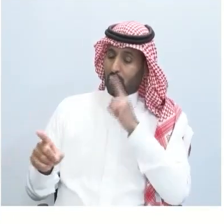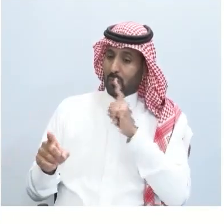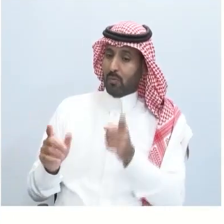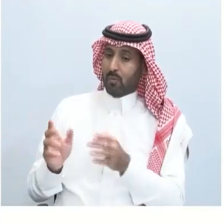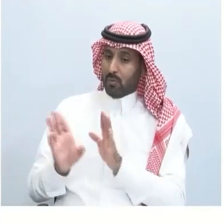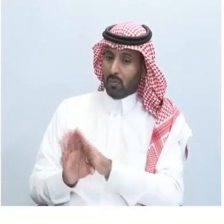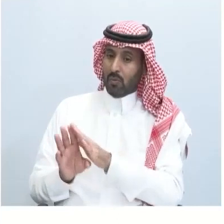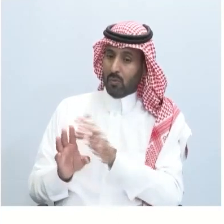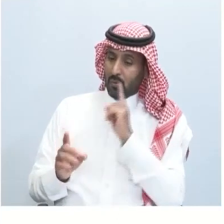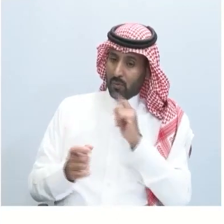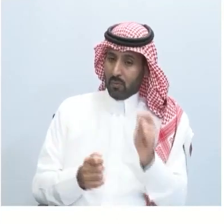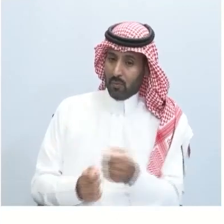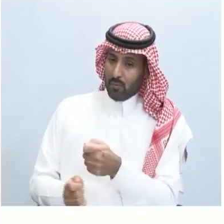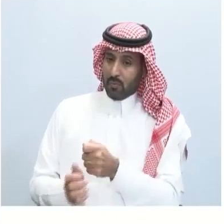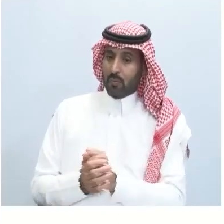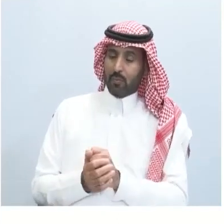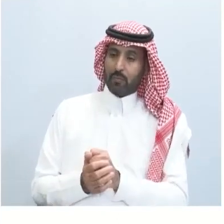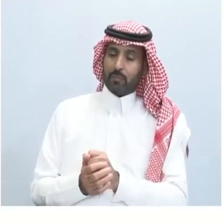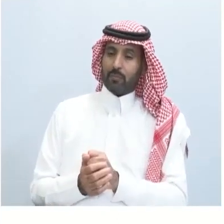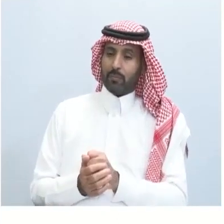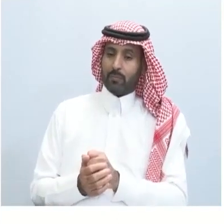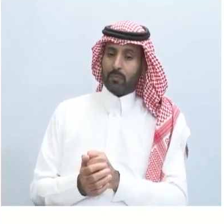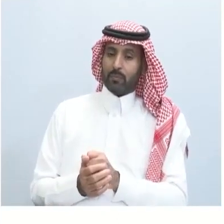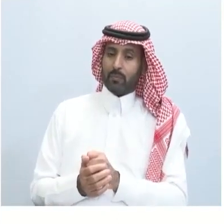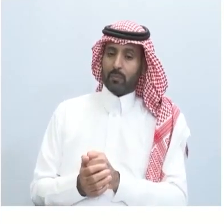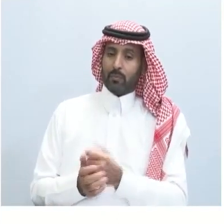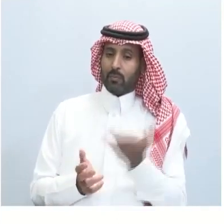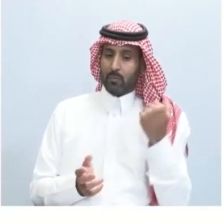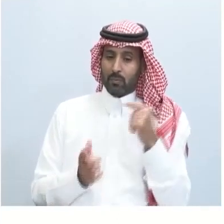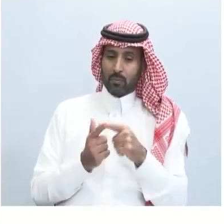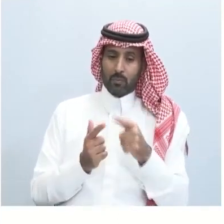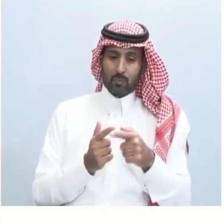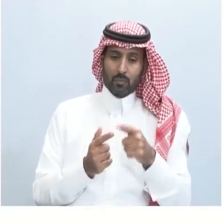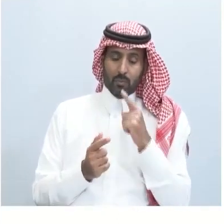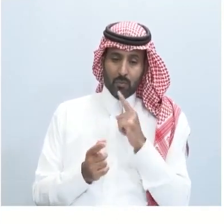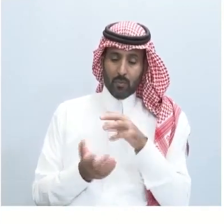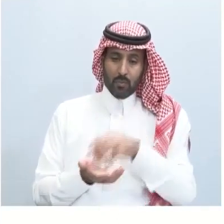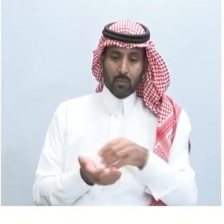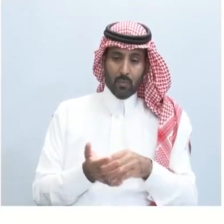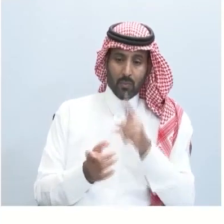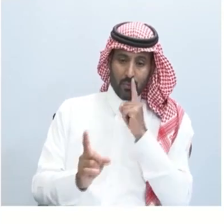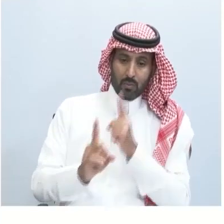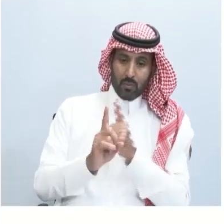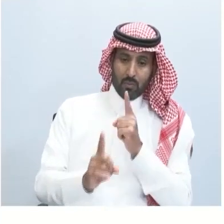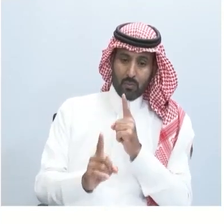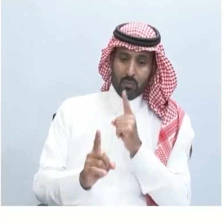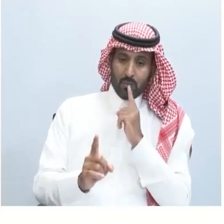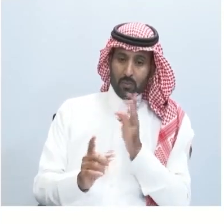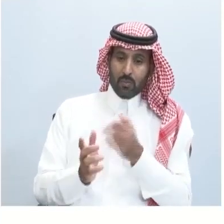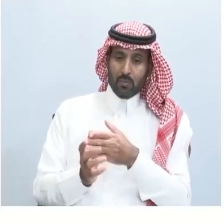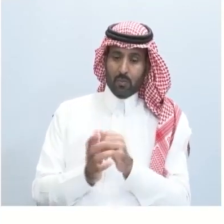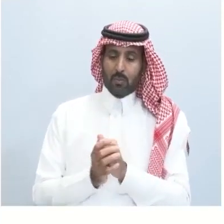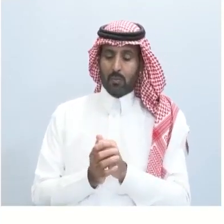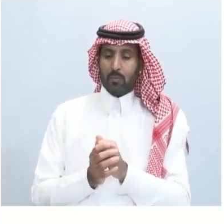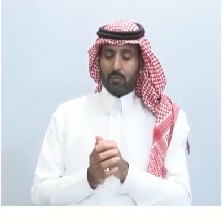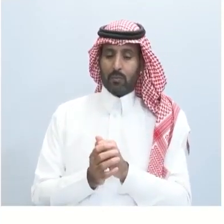crease. The crease. So as said in the last line here, the area in front of the goal is called